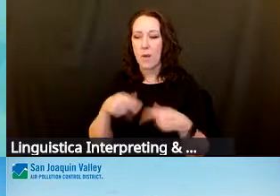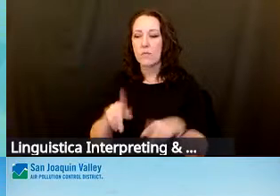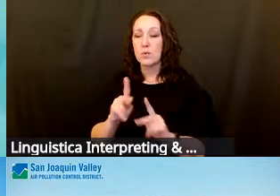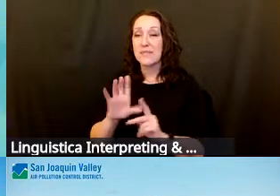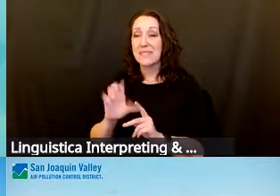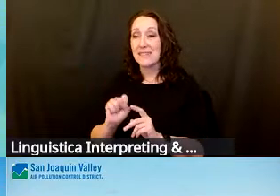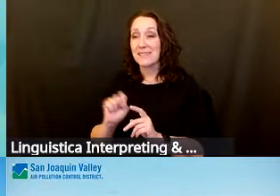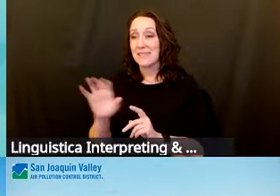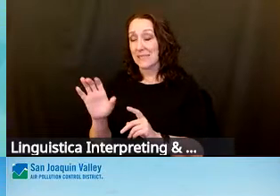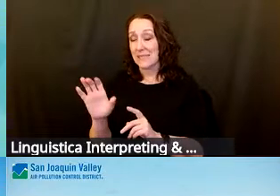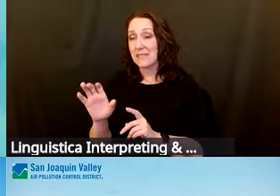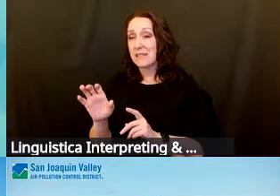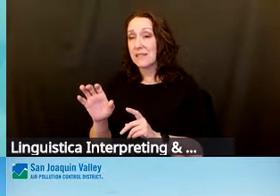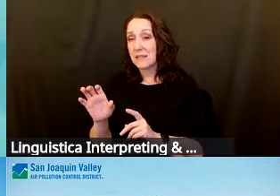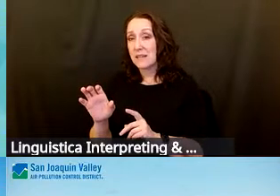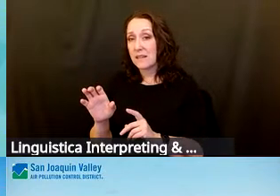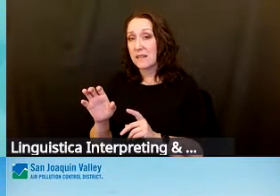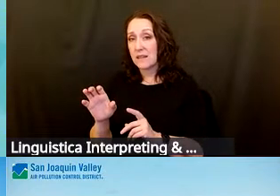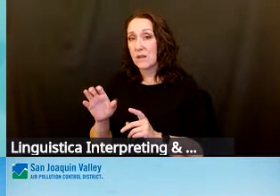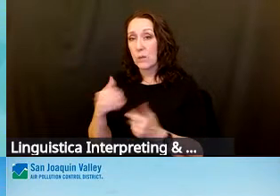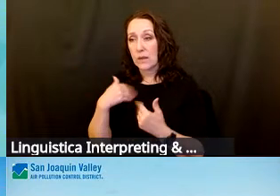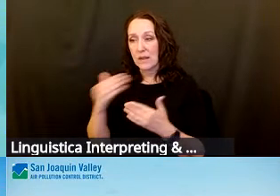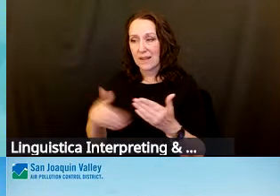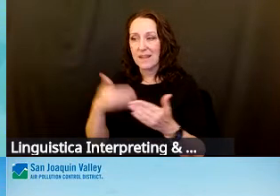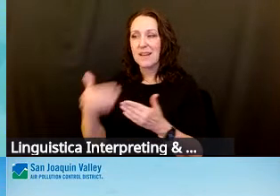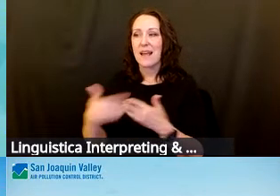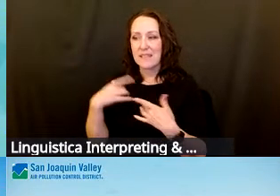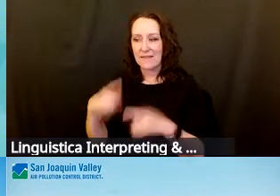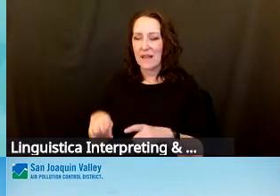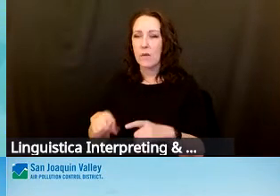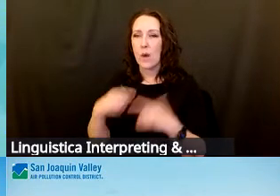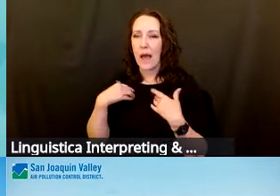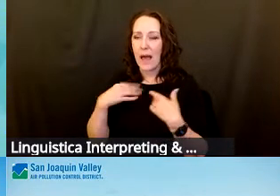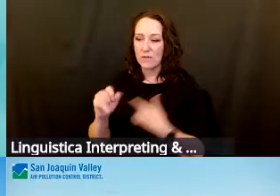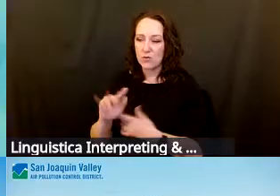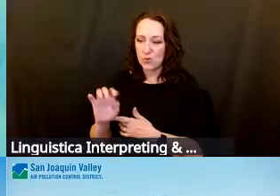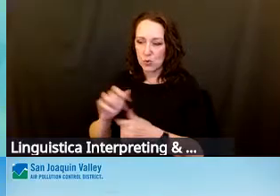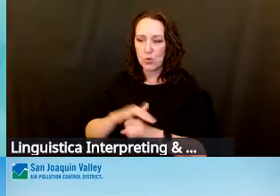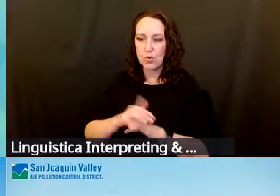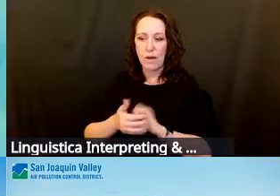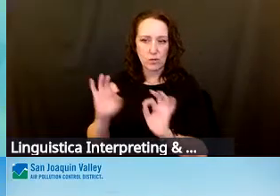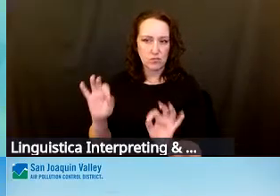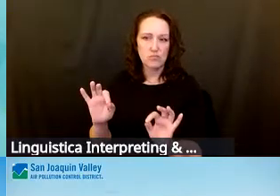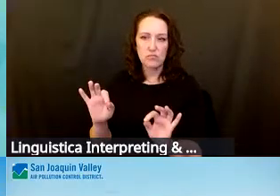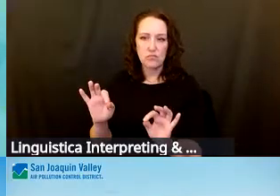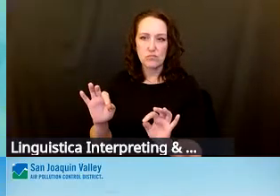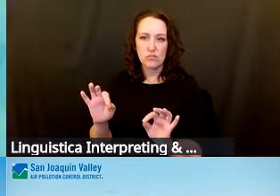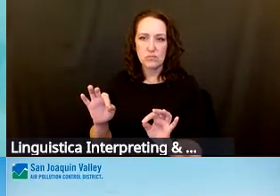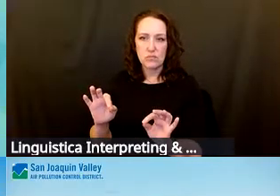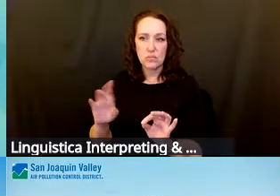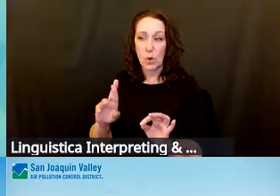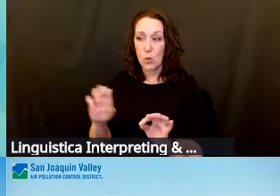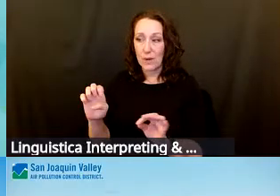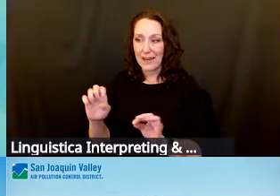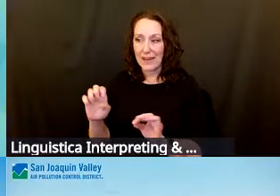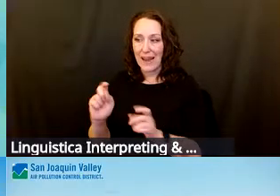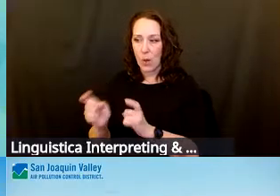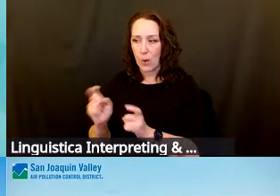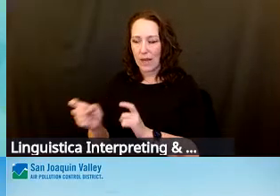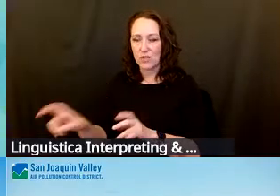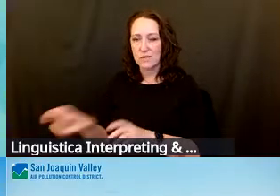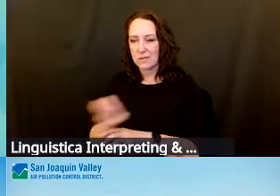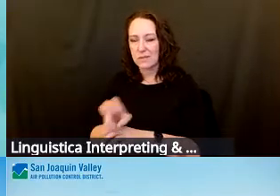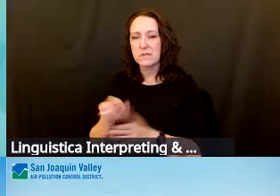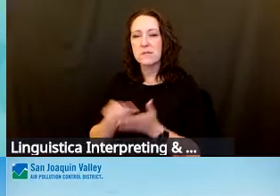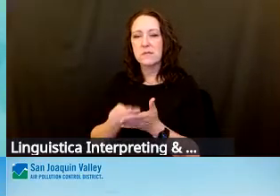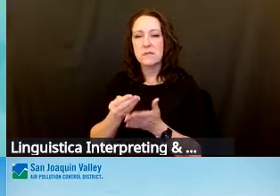CSC when we get to that next event. Because right now we'll have the June event covered. This reallocation will allow us to do one other event that will take